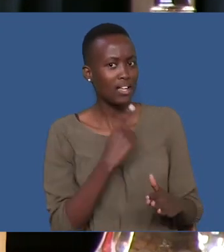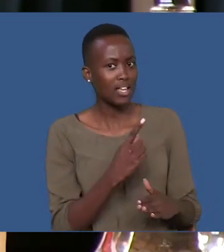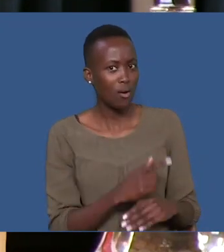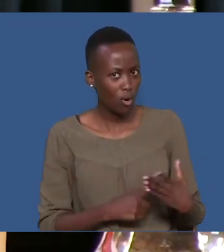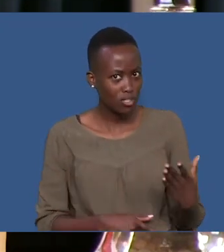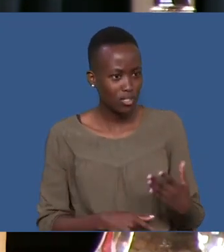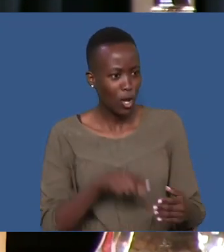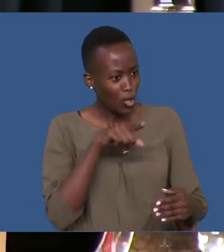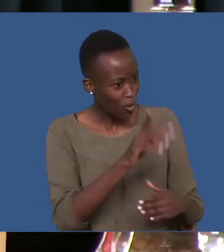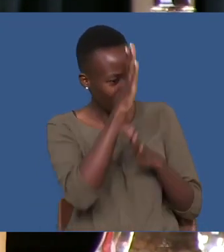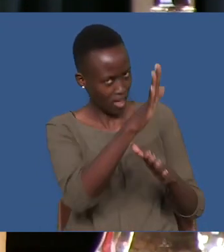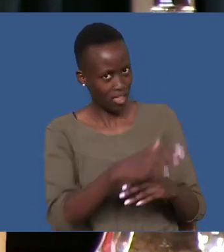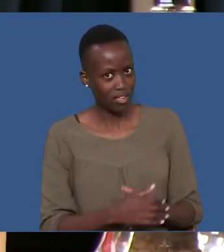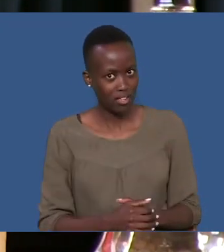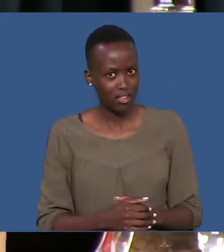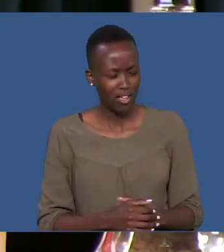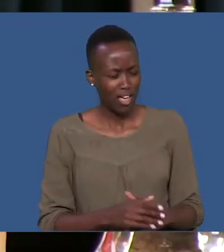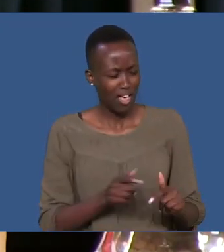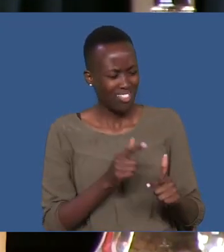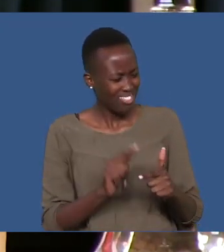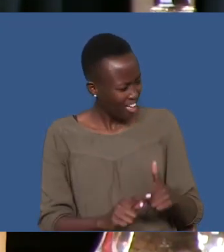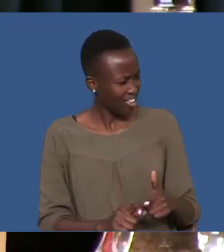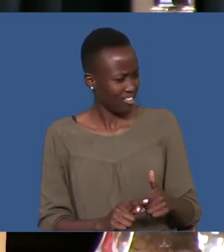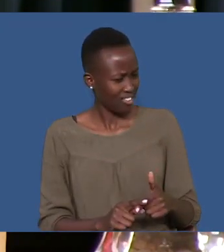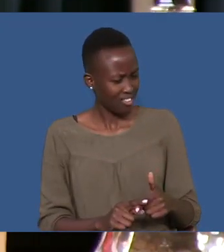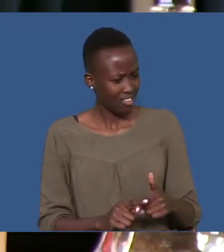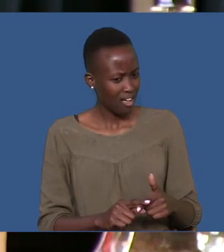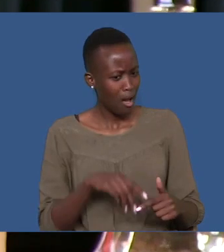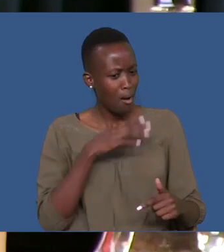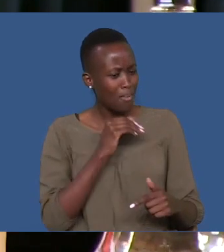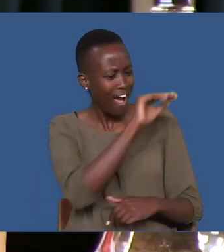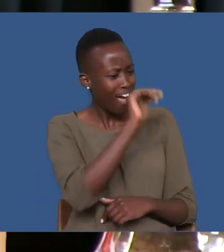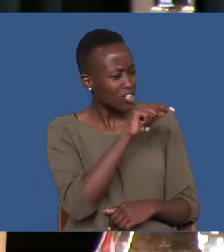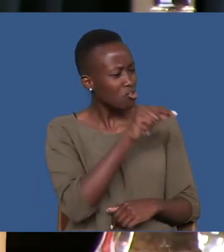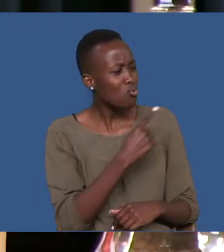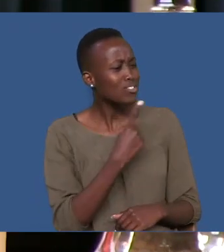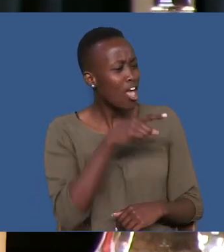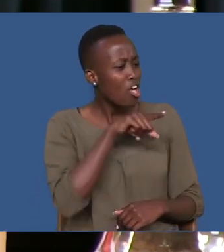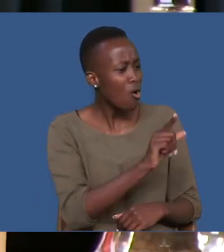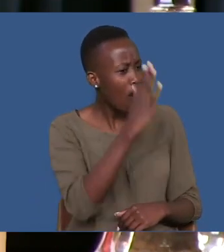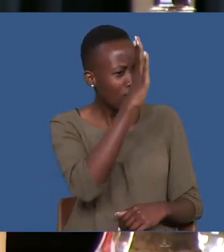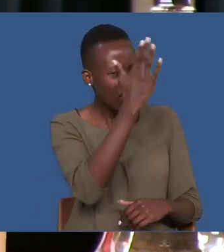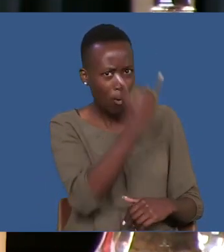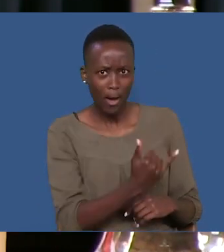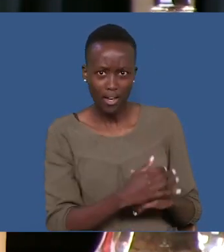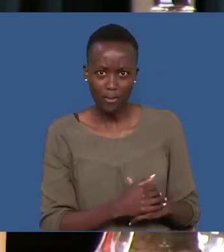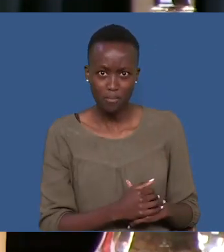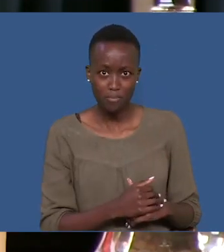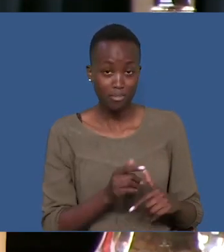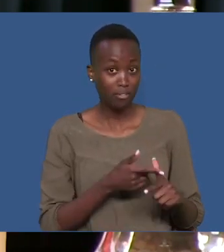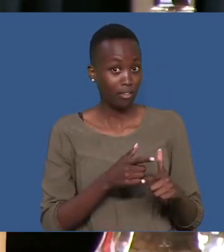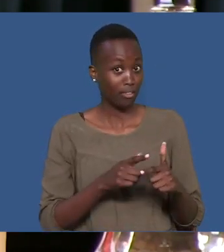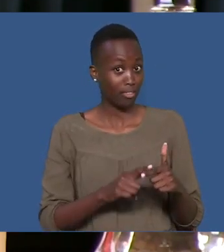said, "Your Father." And he asked him, why aren't you saying, "Our Father"? And he said, "I don't want to